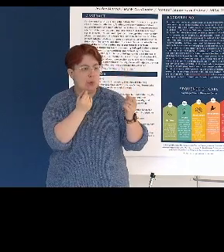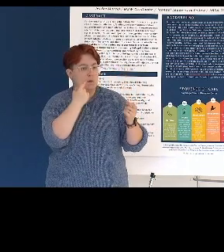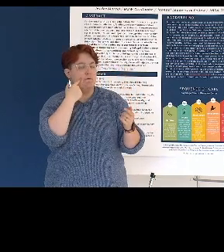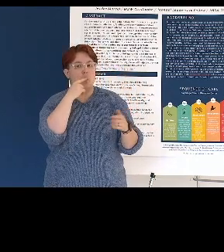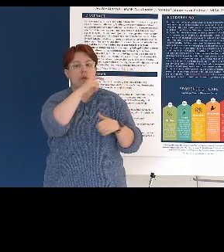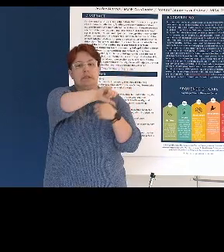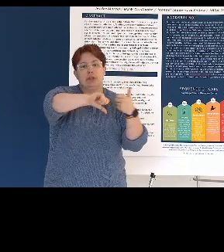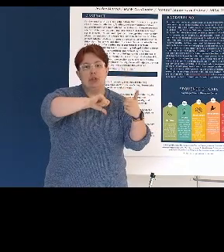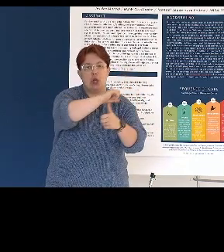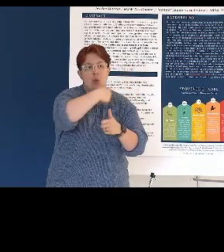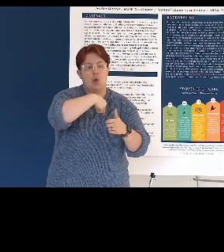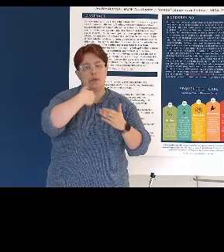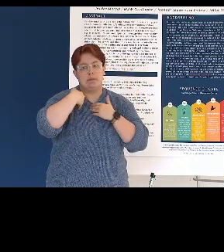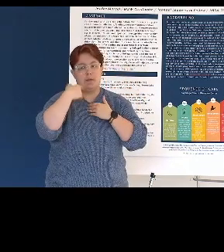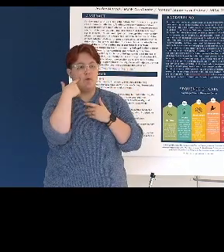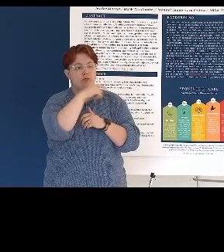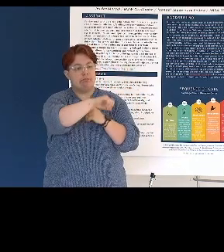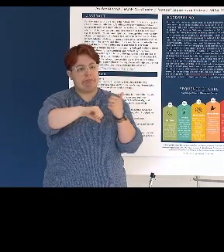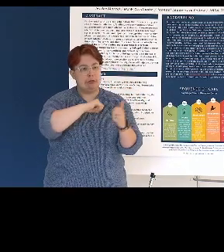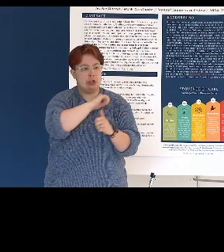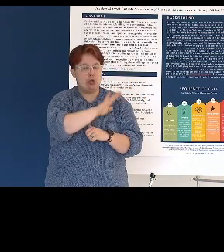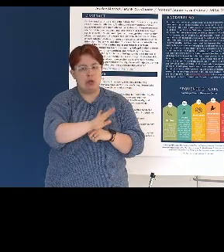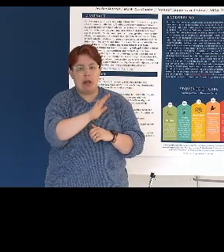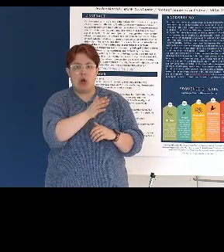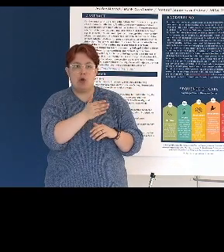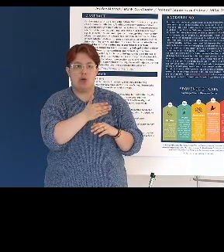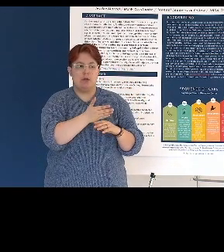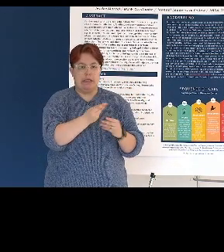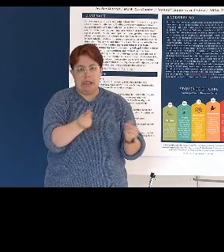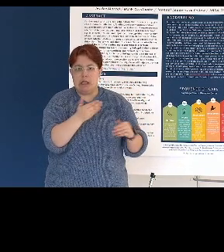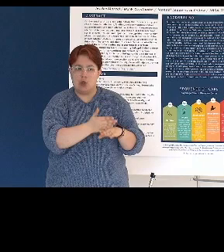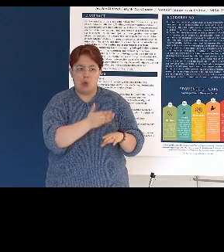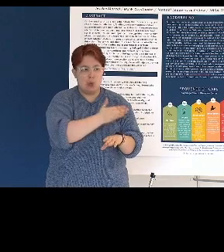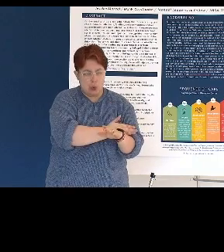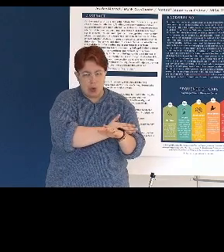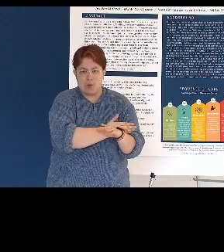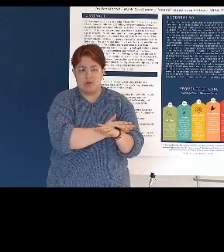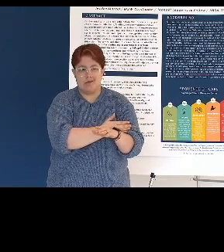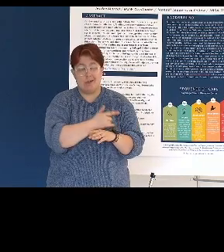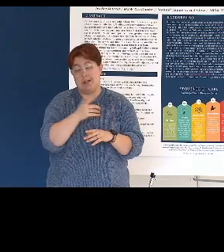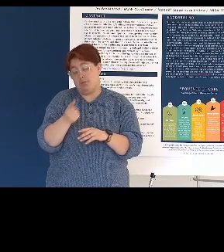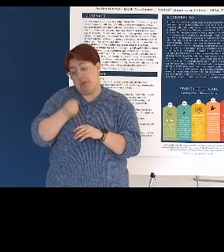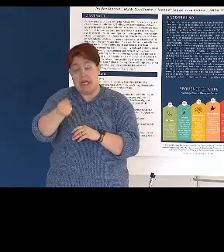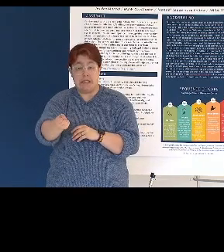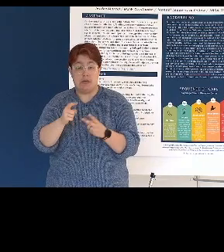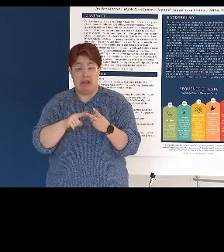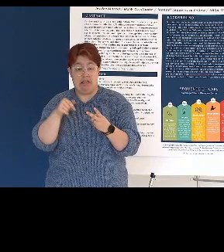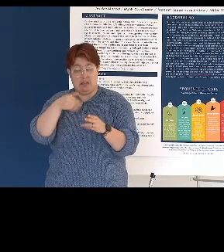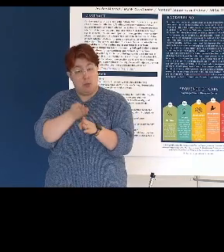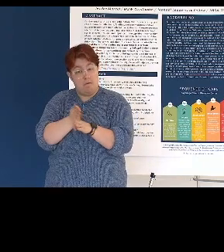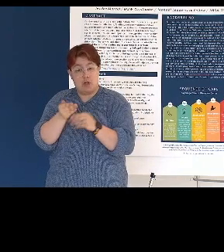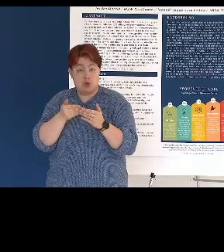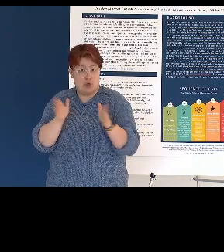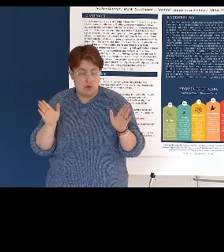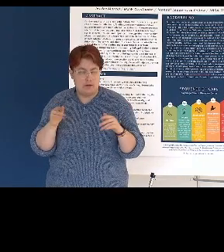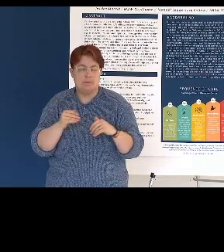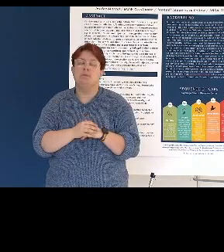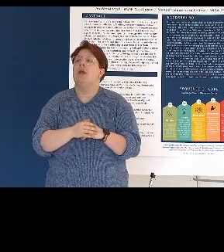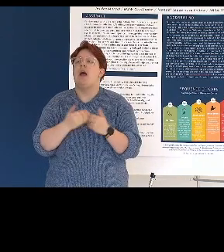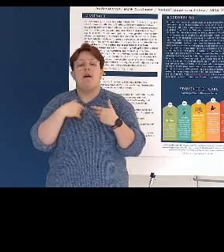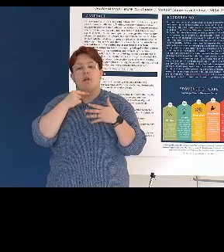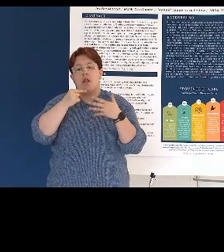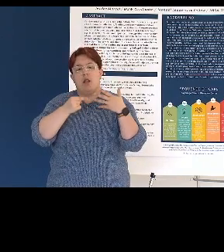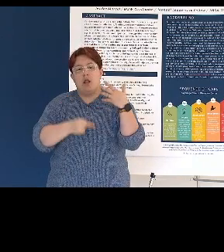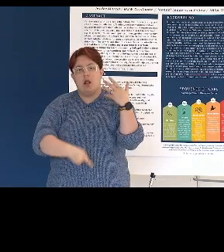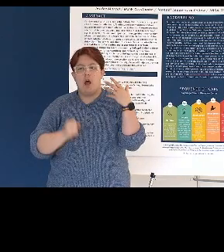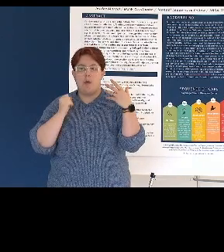each other's healing and growth in field placement and in this profession. But there are so many opportunities, the opportunities